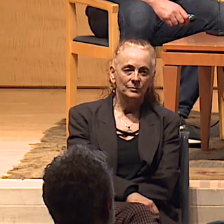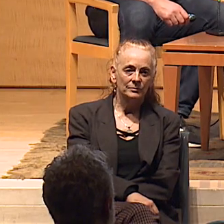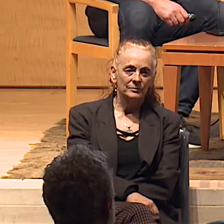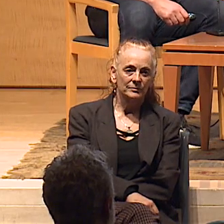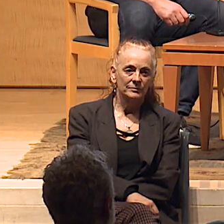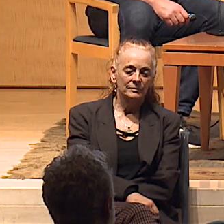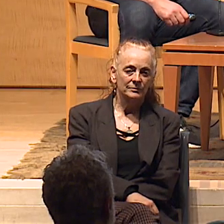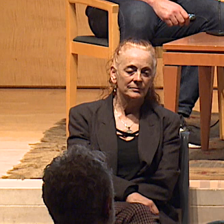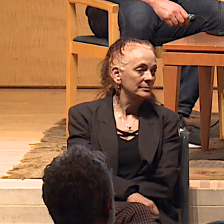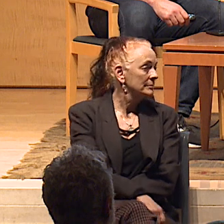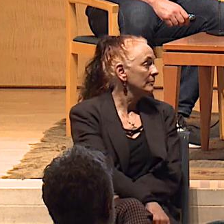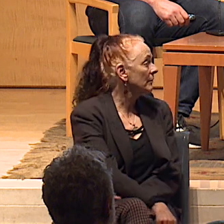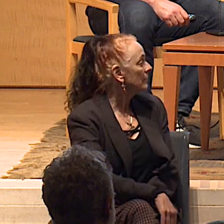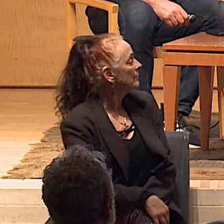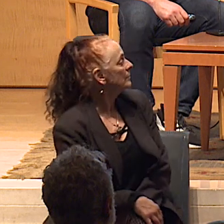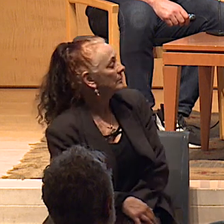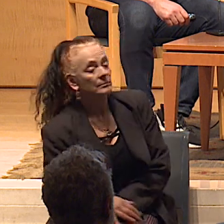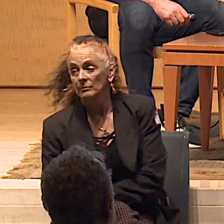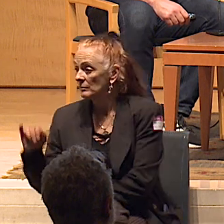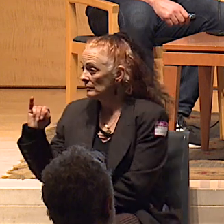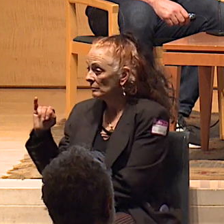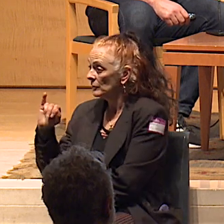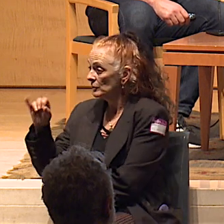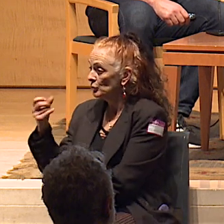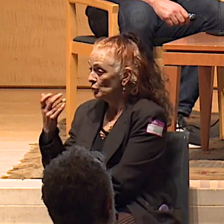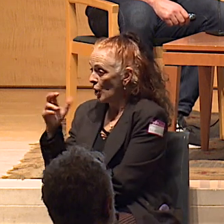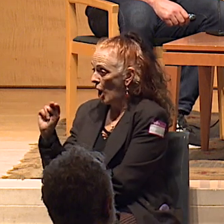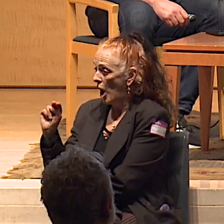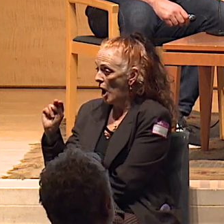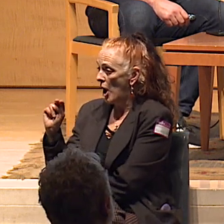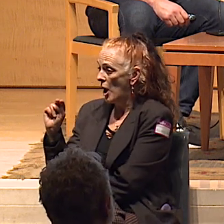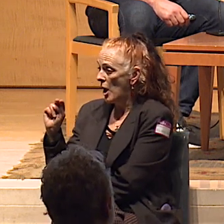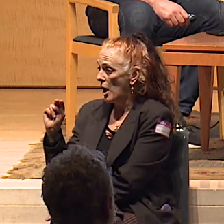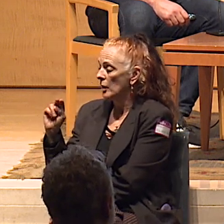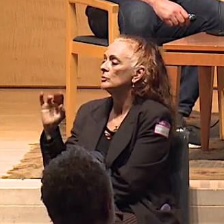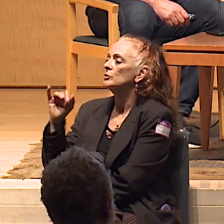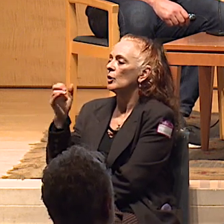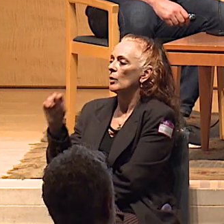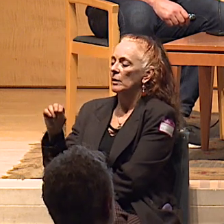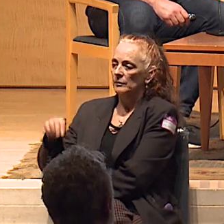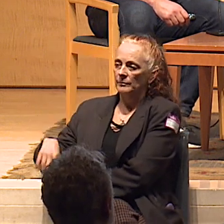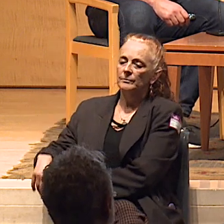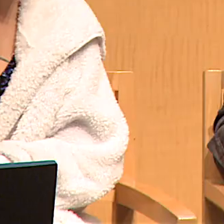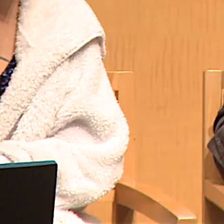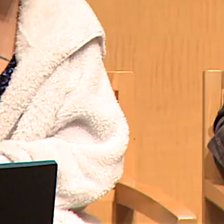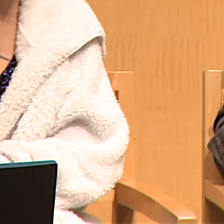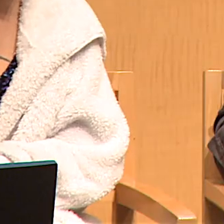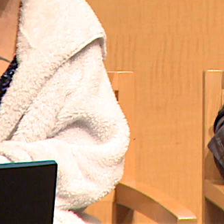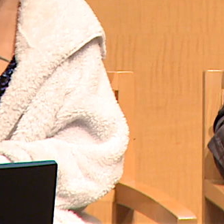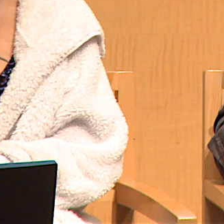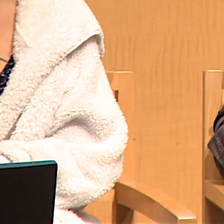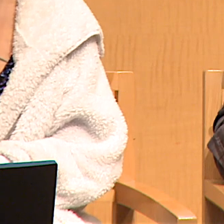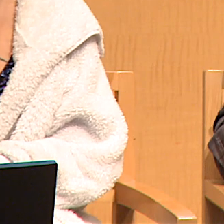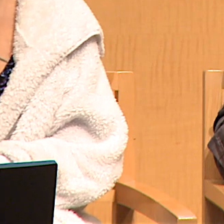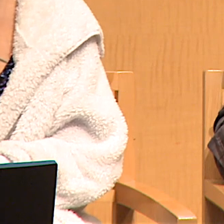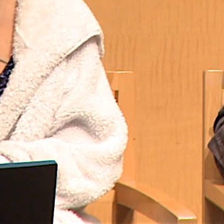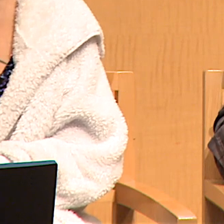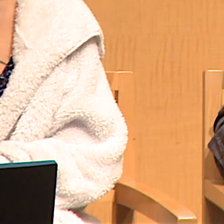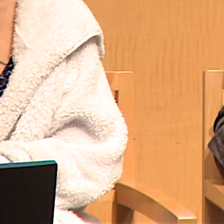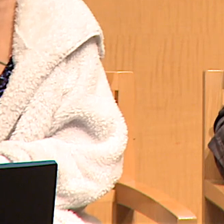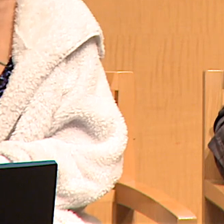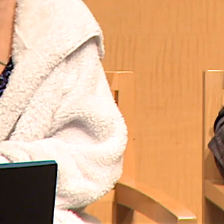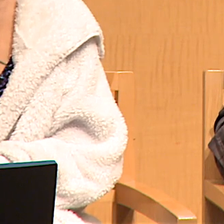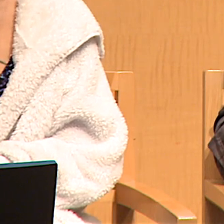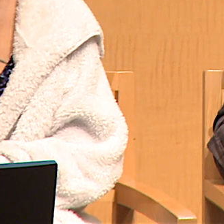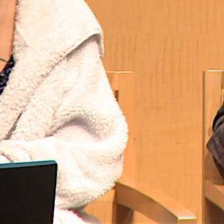and I have done a lot of graphic novels that have a lot of sex in them. And so no surprise that I'm on